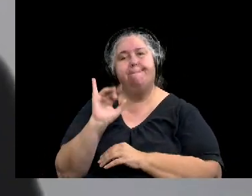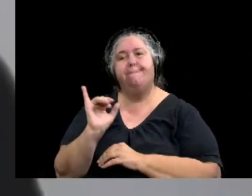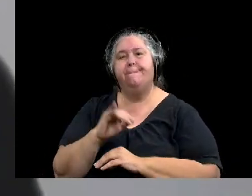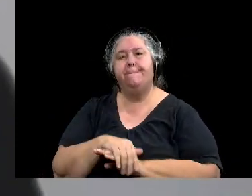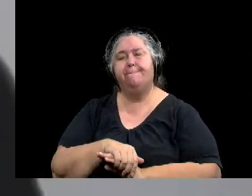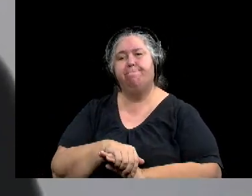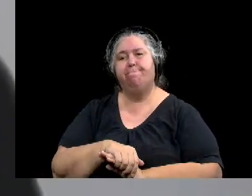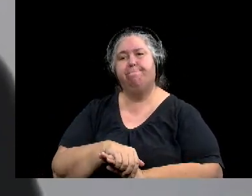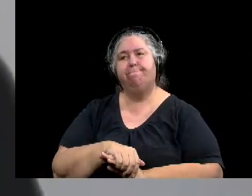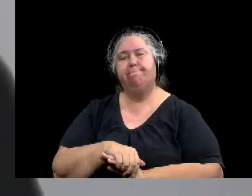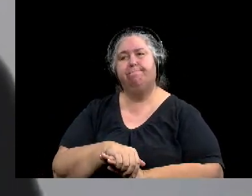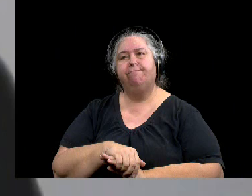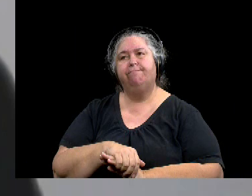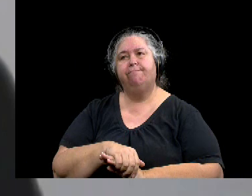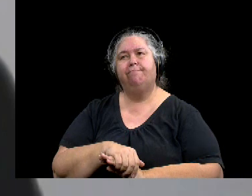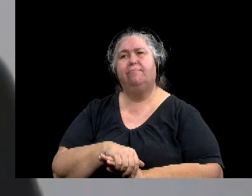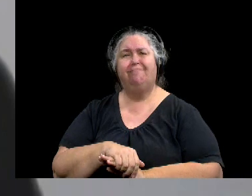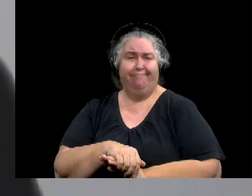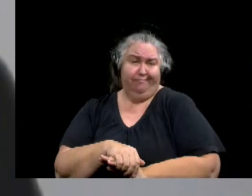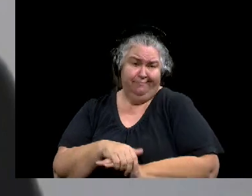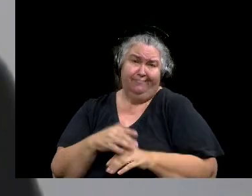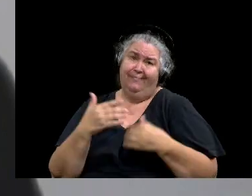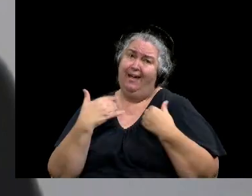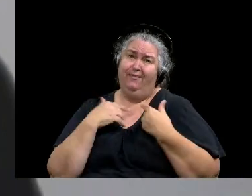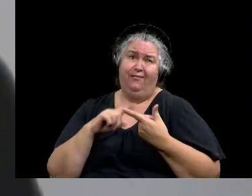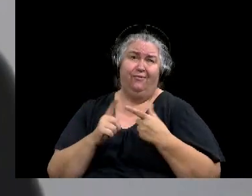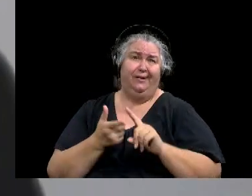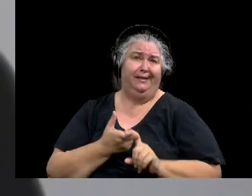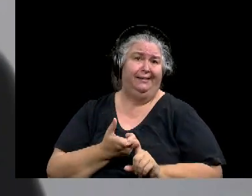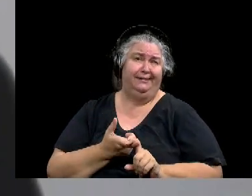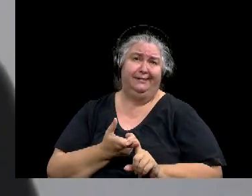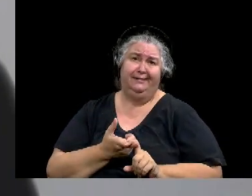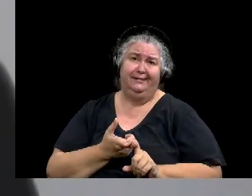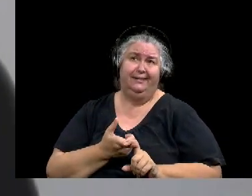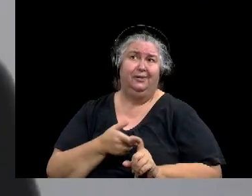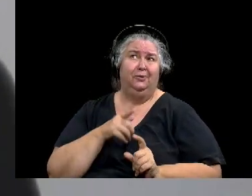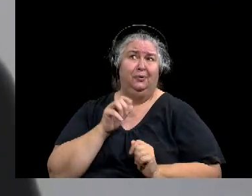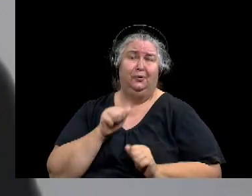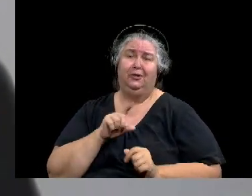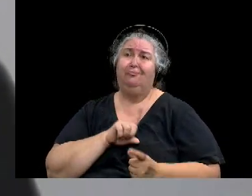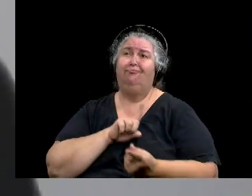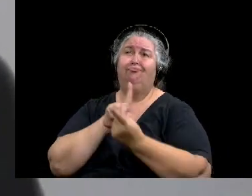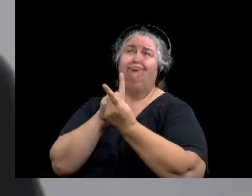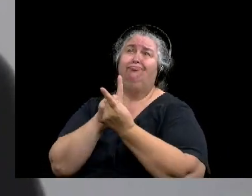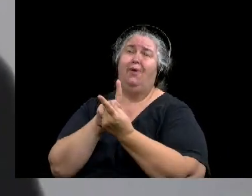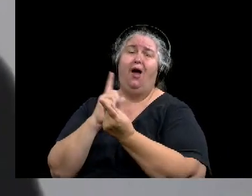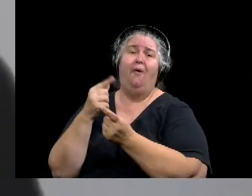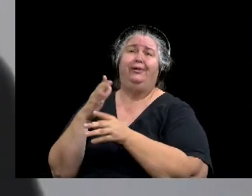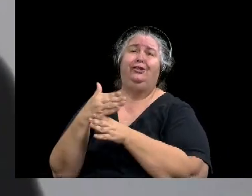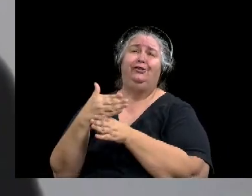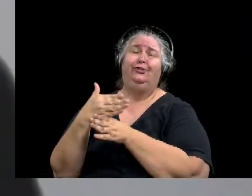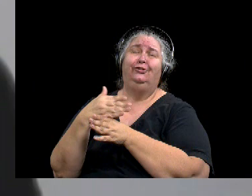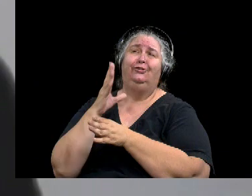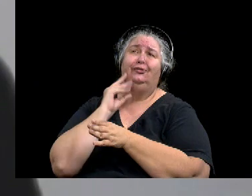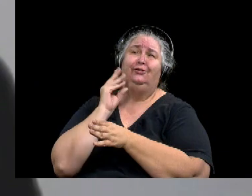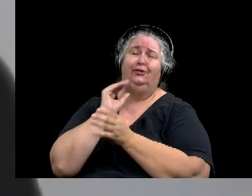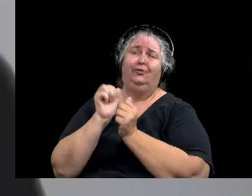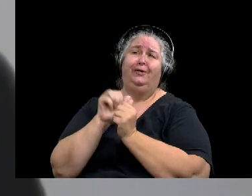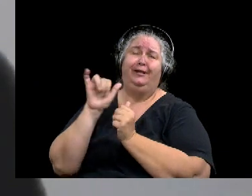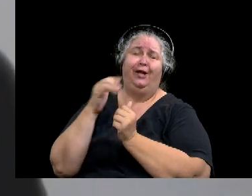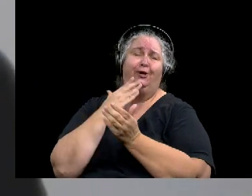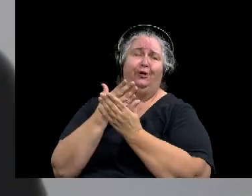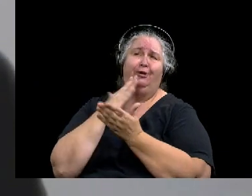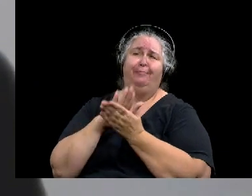more than just that, also having a friend who you can talk to, who you can share your experiences, the good, the